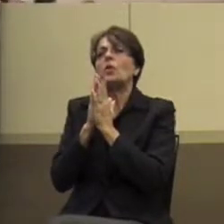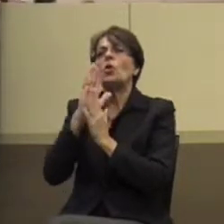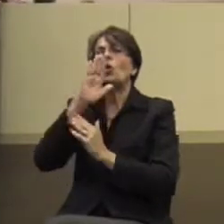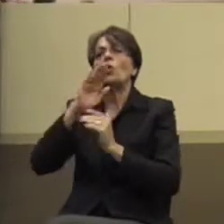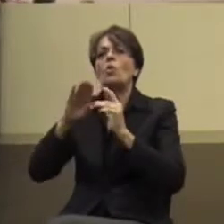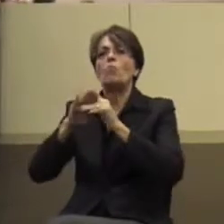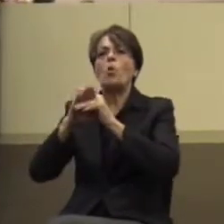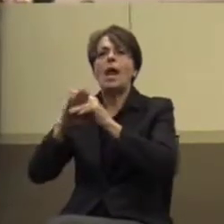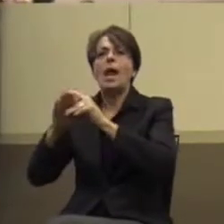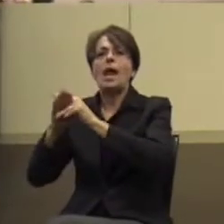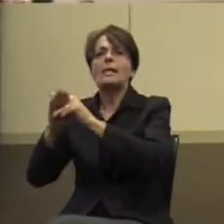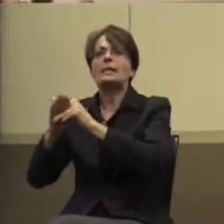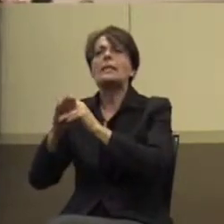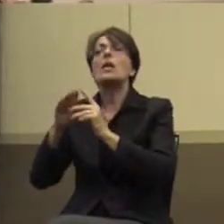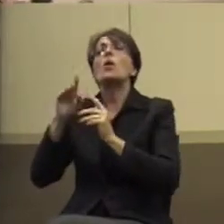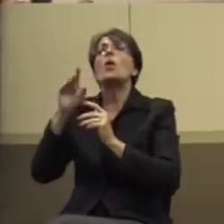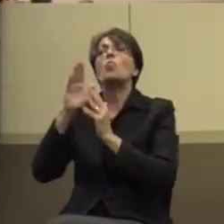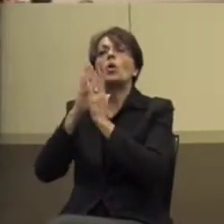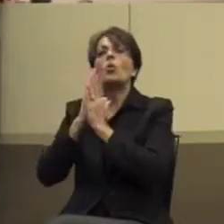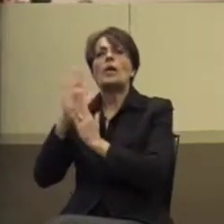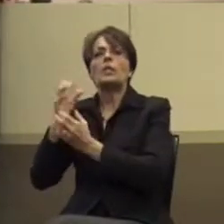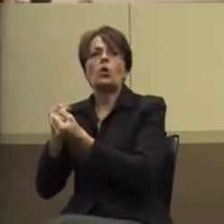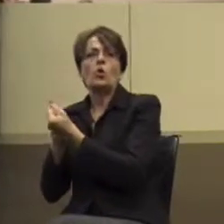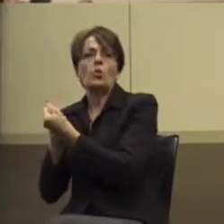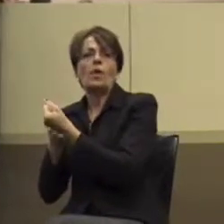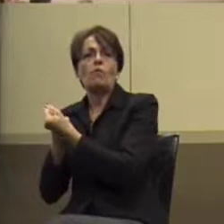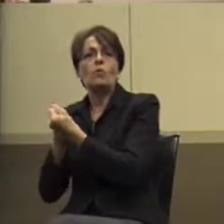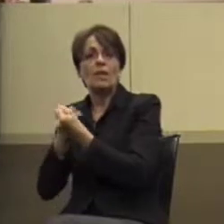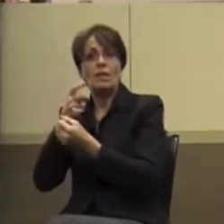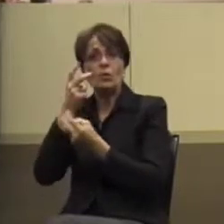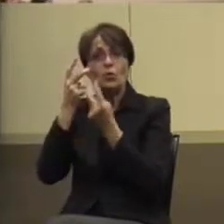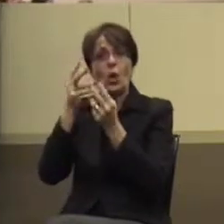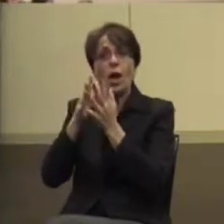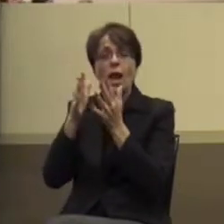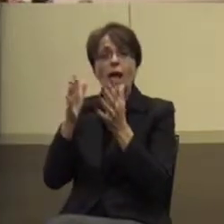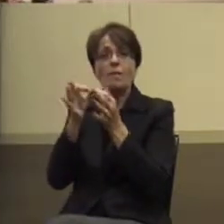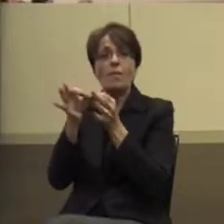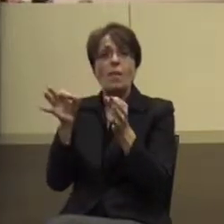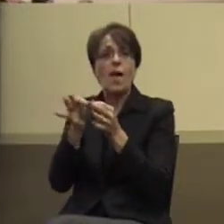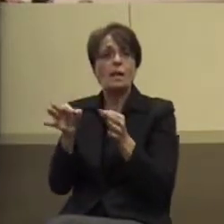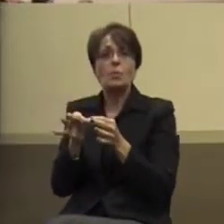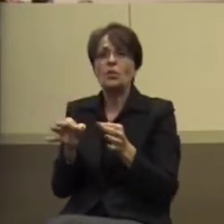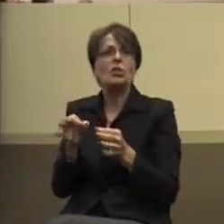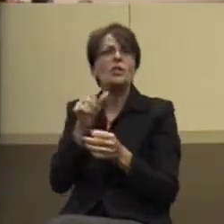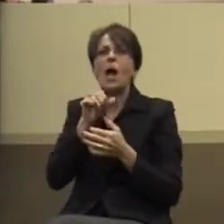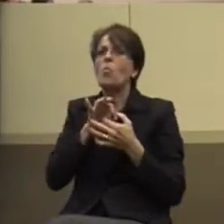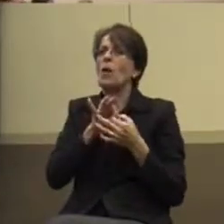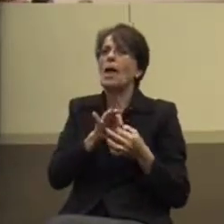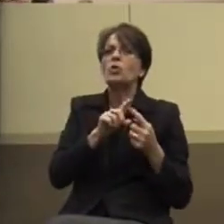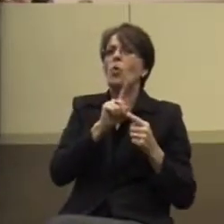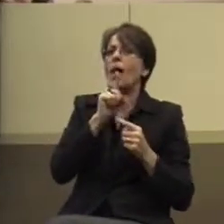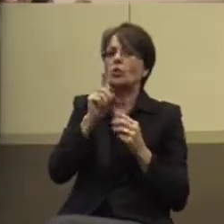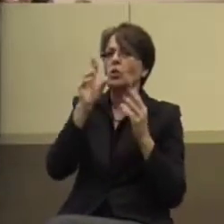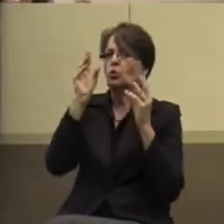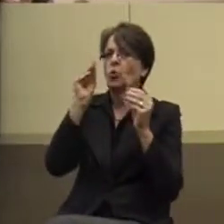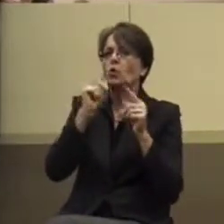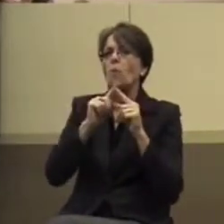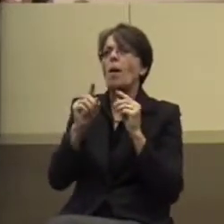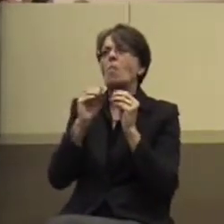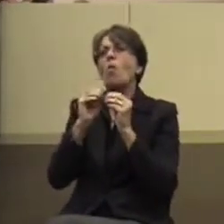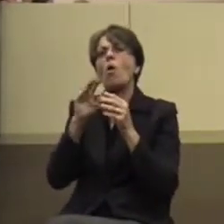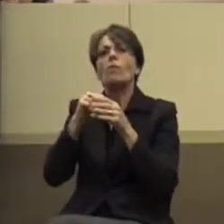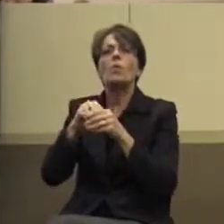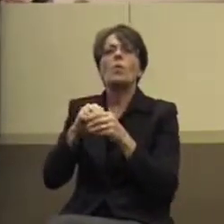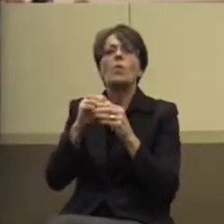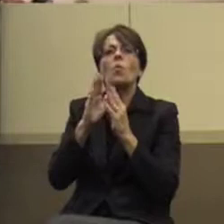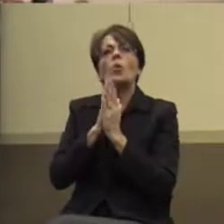requesting her breaks, like requesting her reinforcers. That's what a lot of the, if you saw like a lot of the language, yeah, it wasn't related to the actual instructional, but it was more to